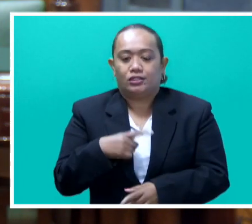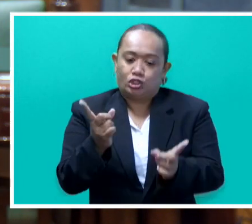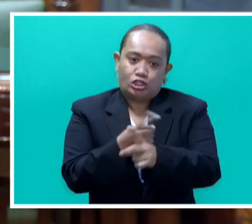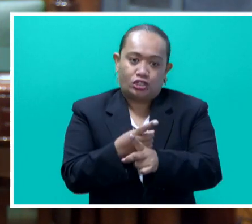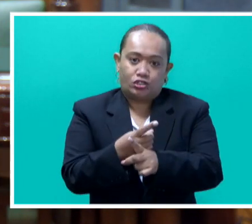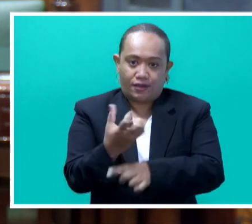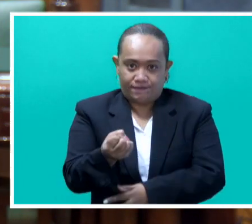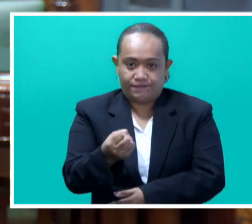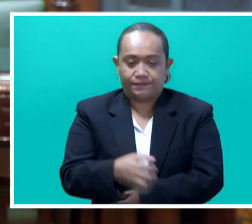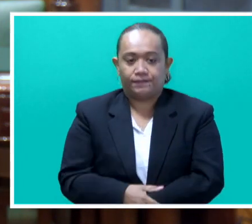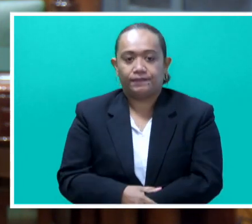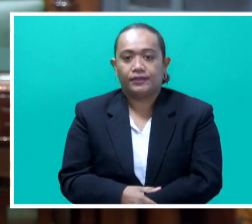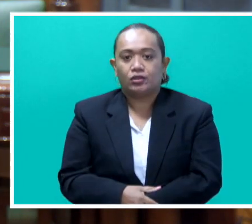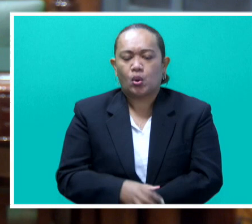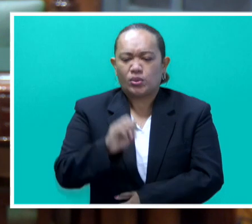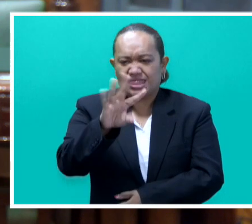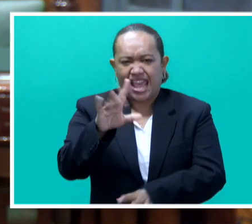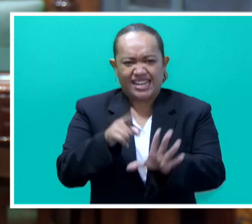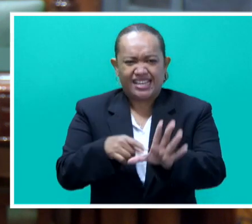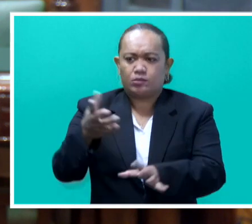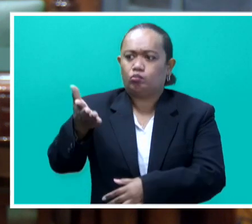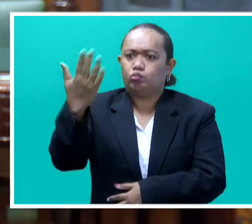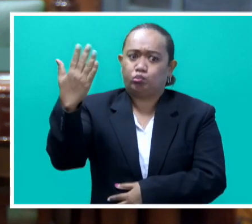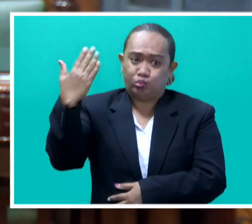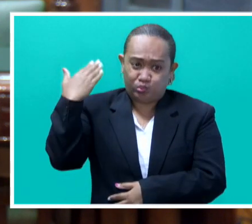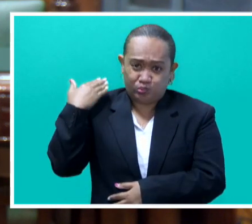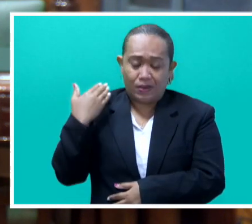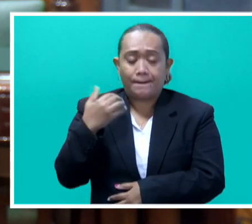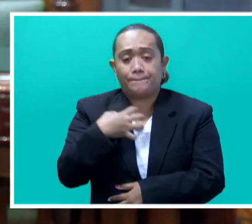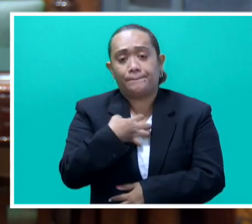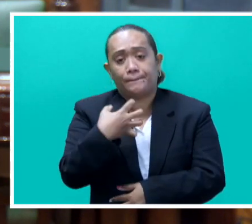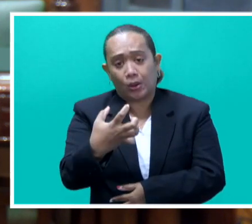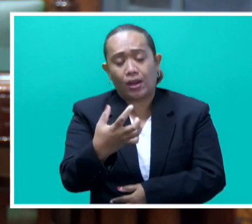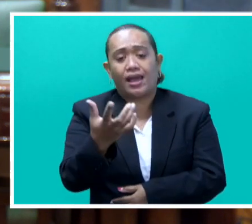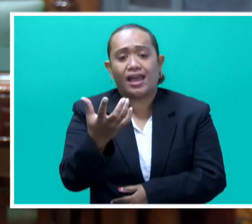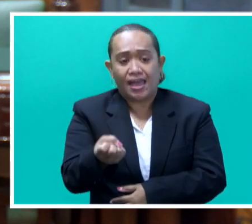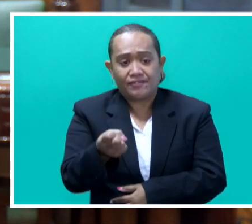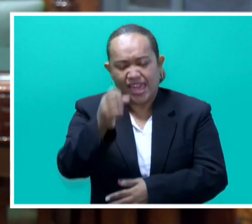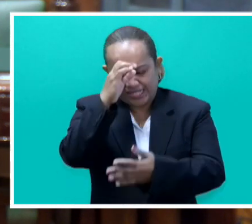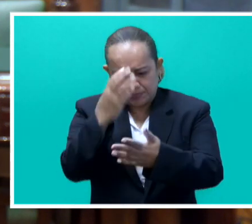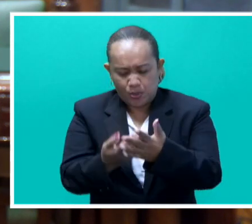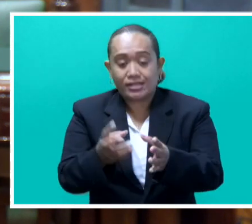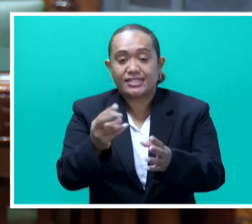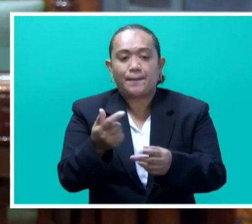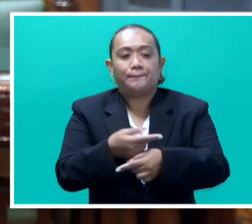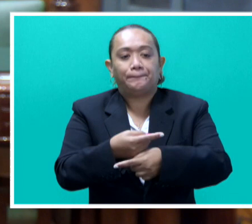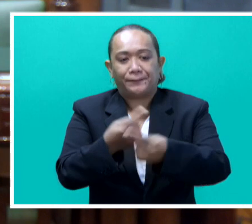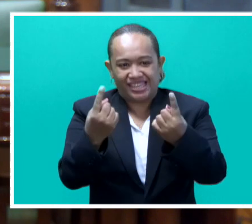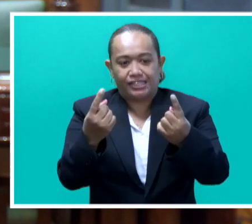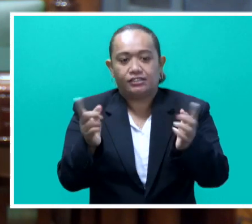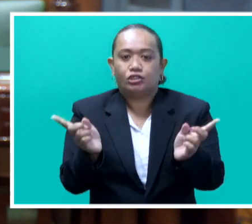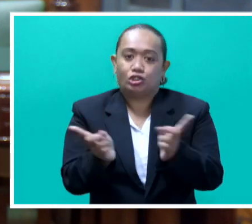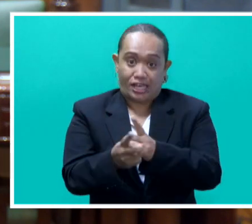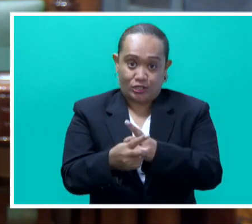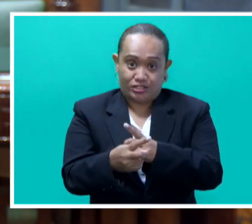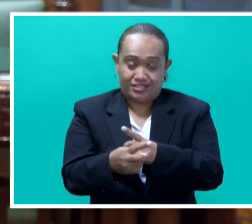Fiji in the past decades from 1970s till now has experienced big changes in development patterns and types